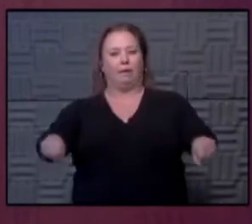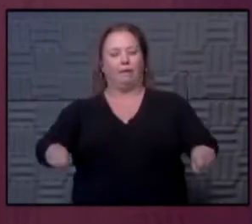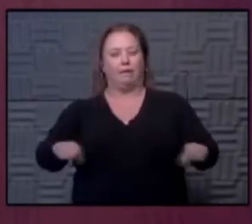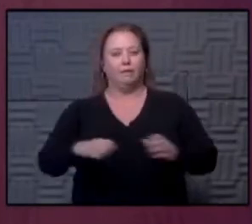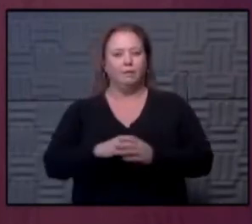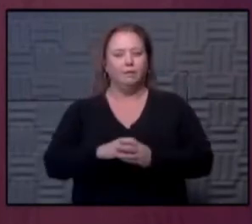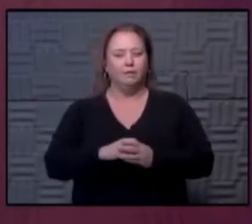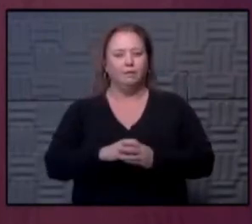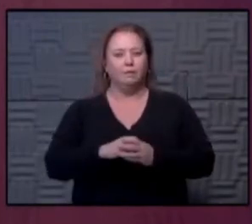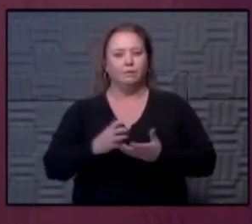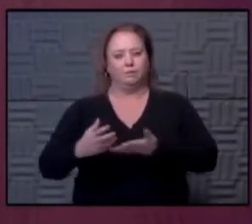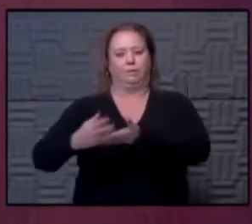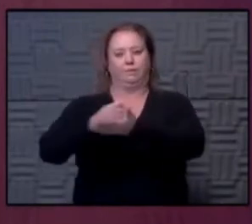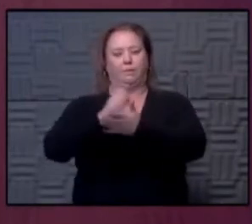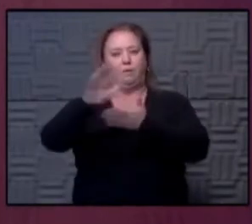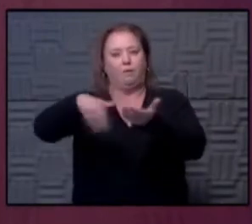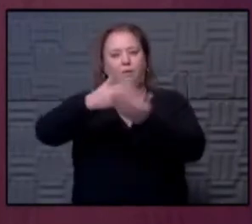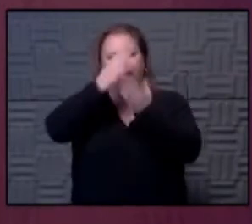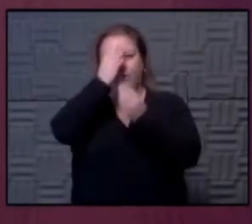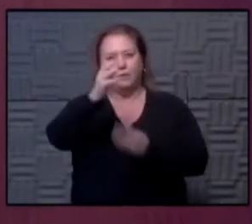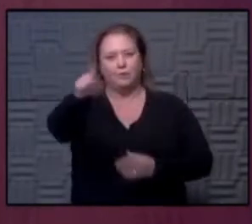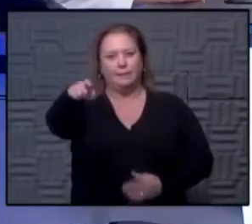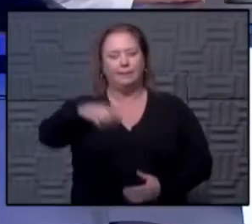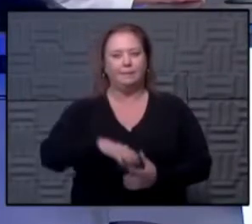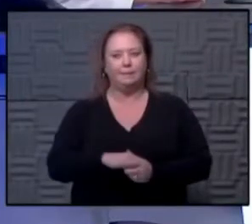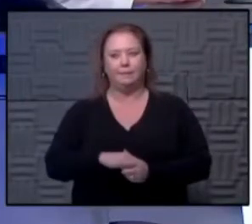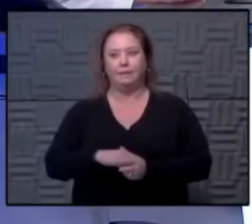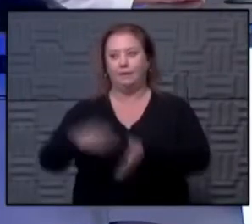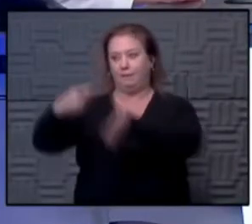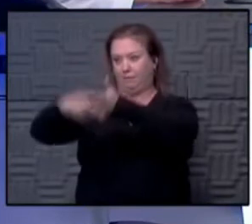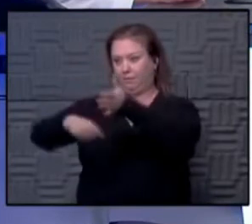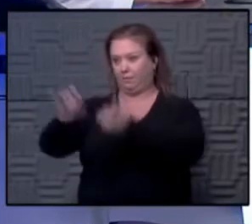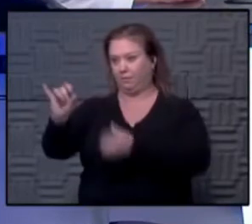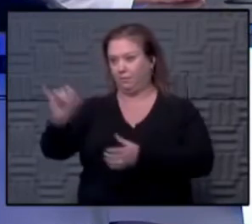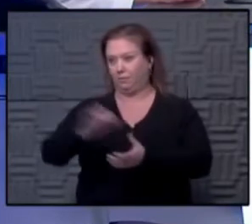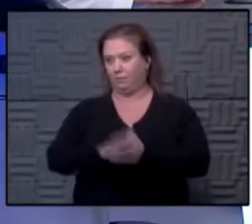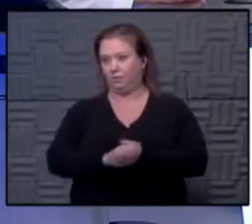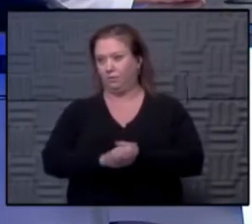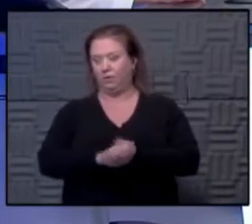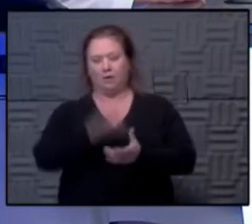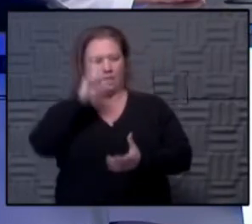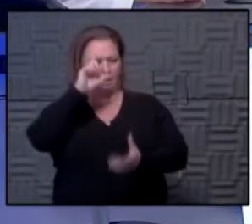gather the rest of the information that we need. Cost.